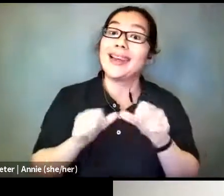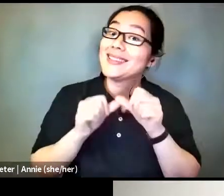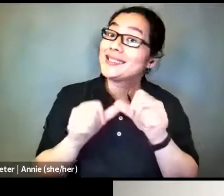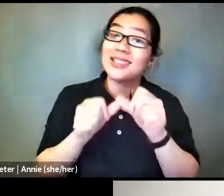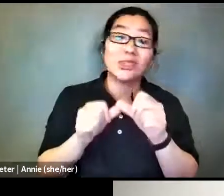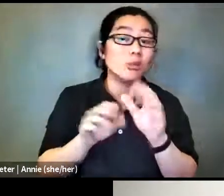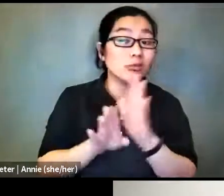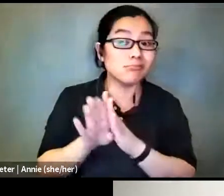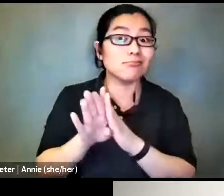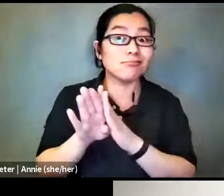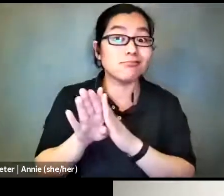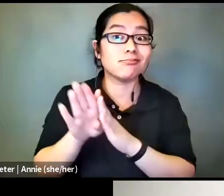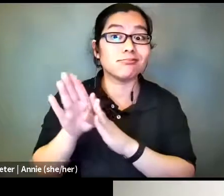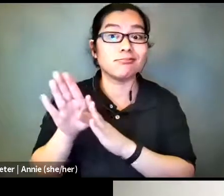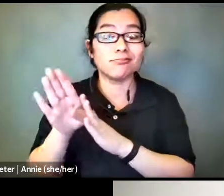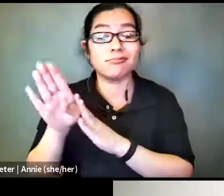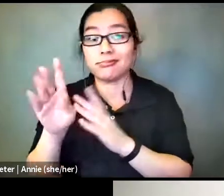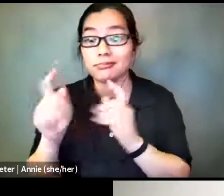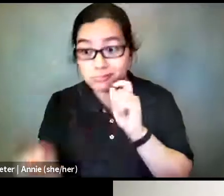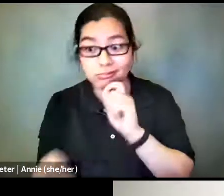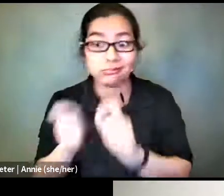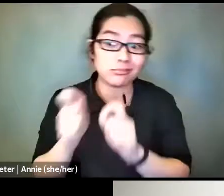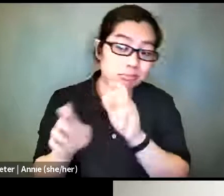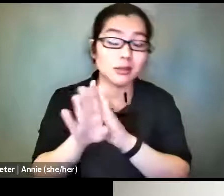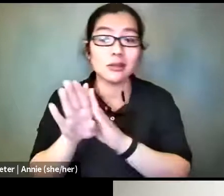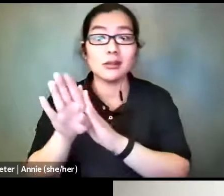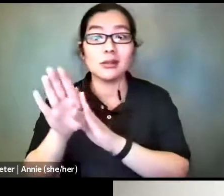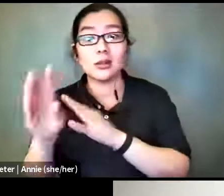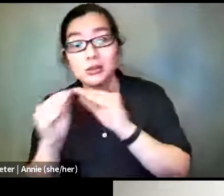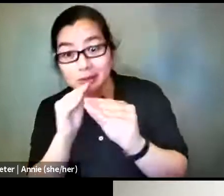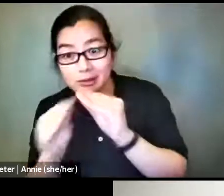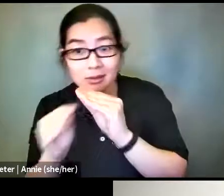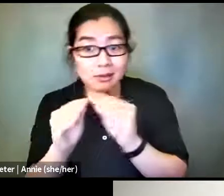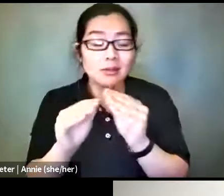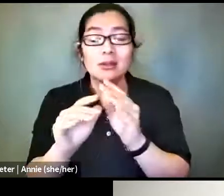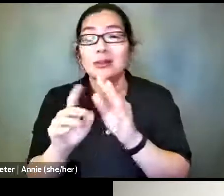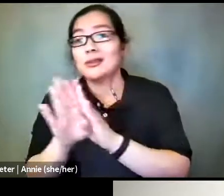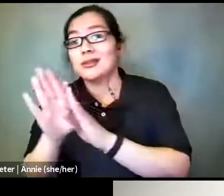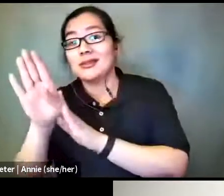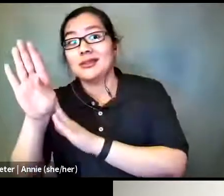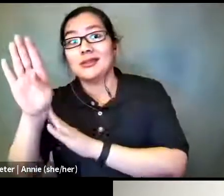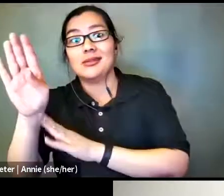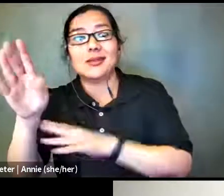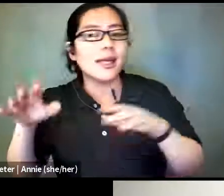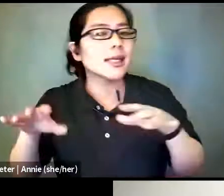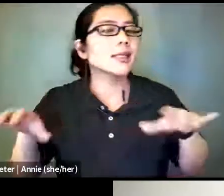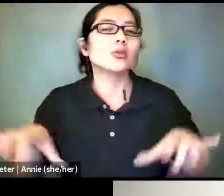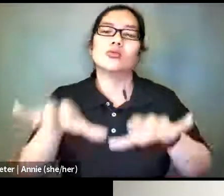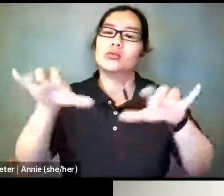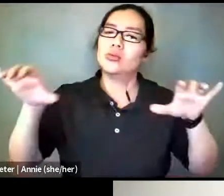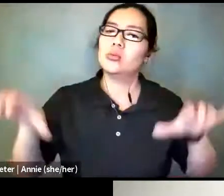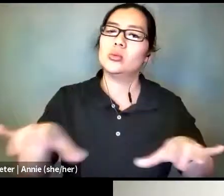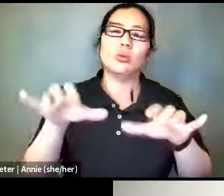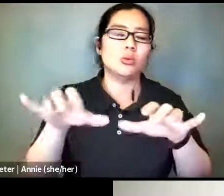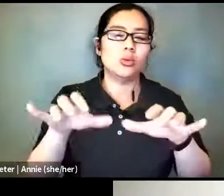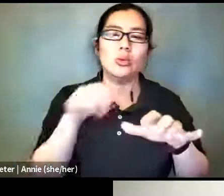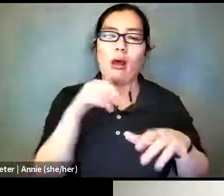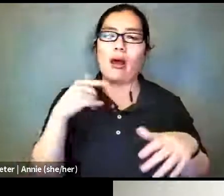forward, to repair, to acknowledge, and to continue to take action to make things